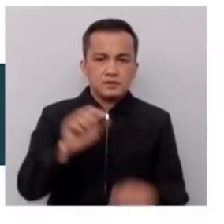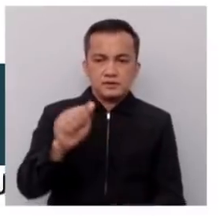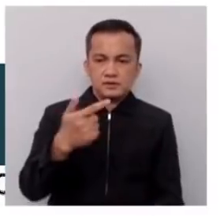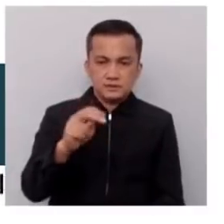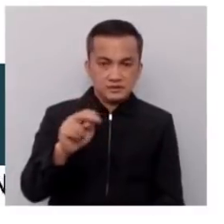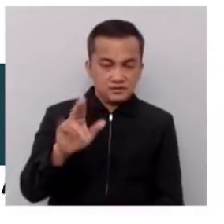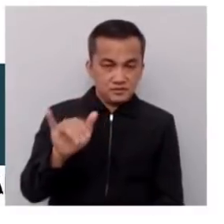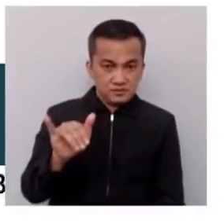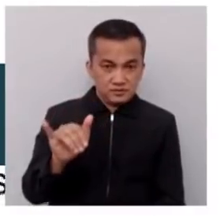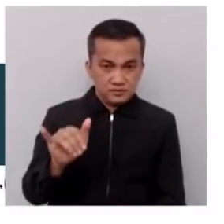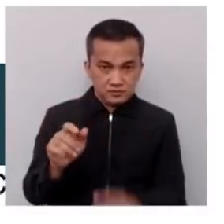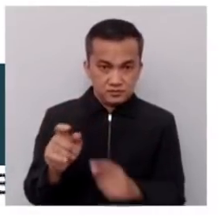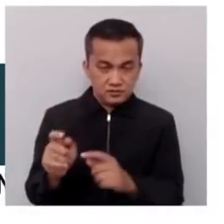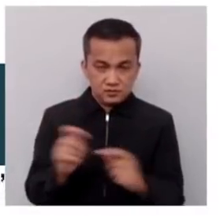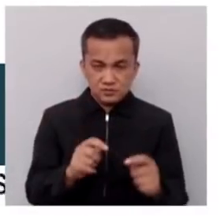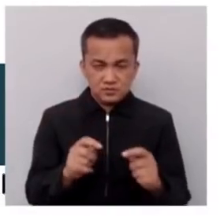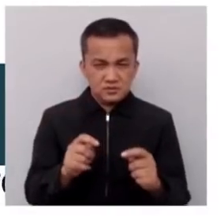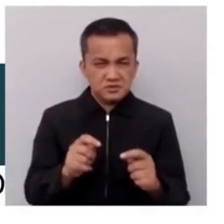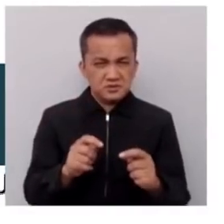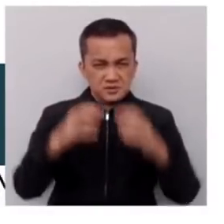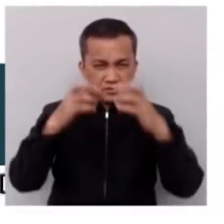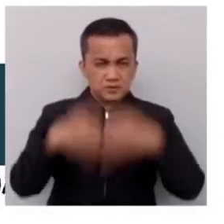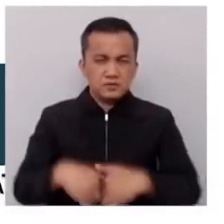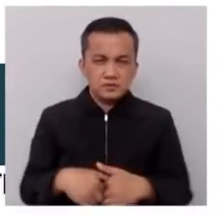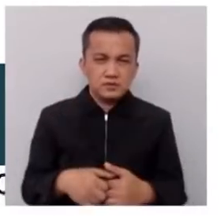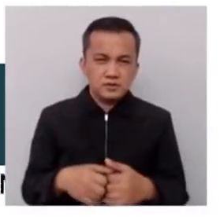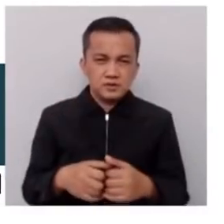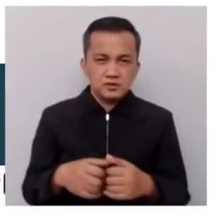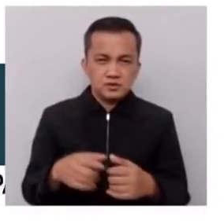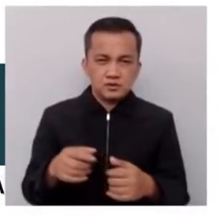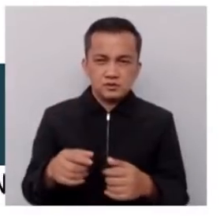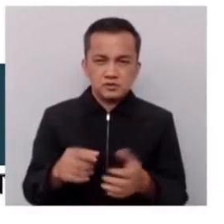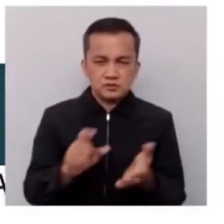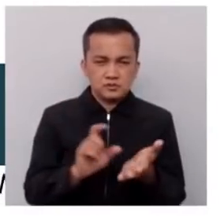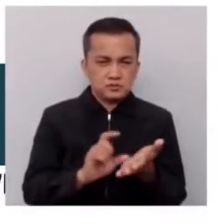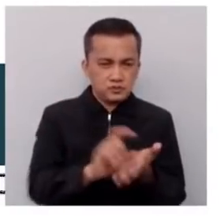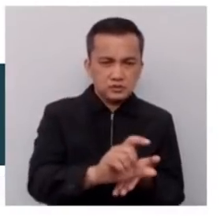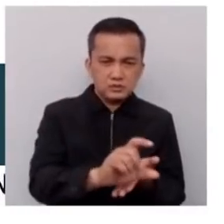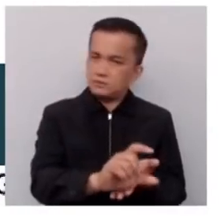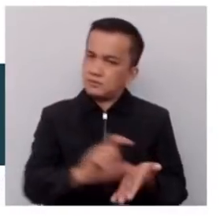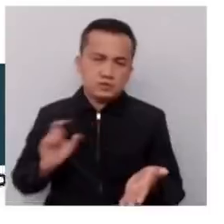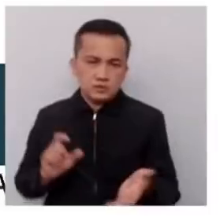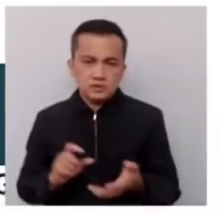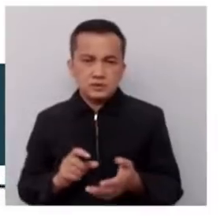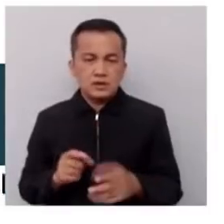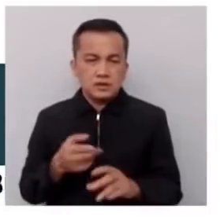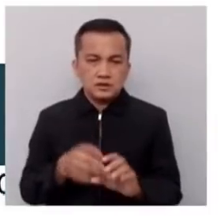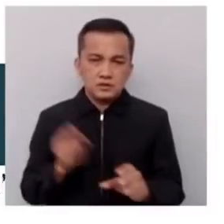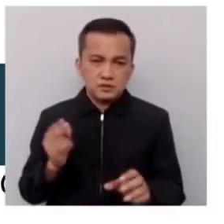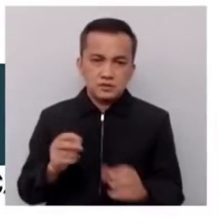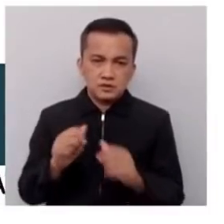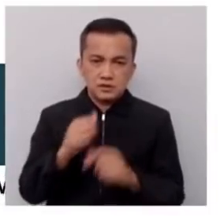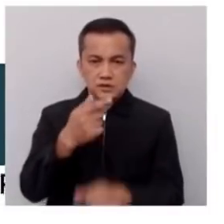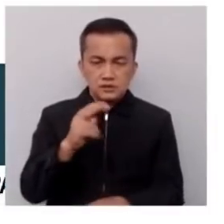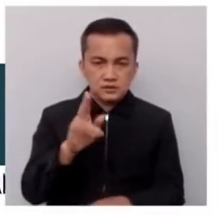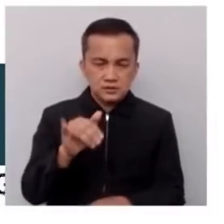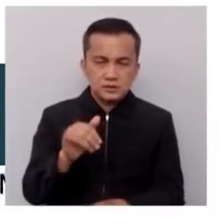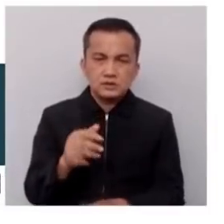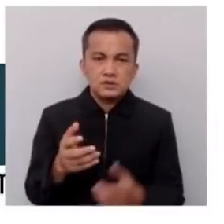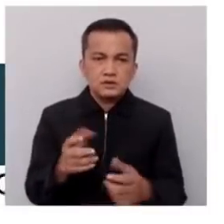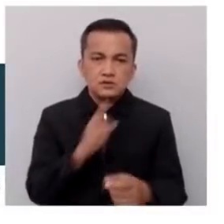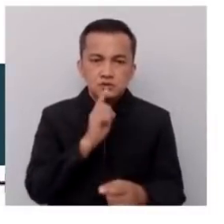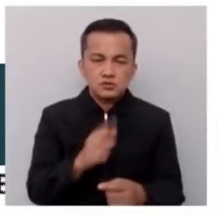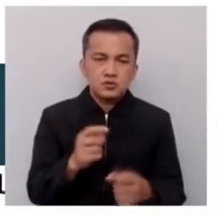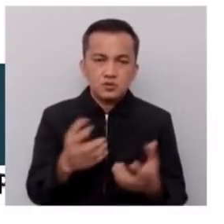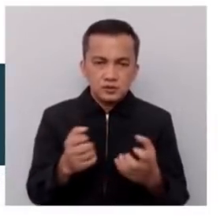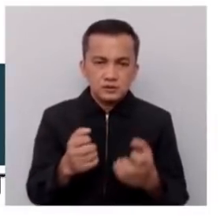to move to abolish? Is she going to move to defund the agency? Evidently, Senator Leila de Lima would want to reassess